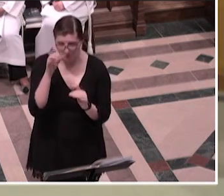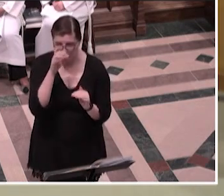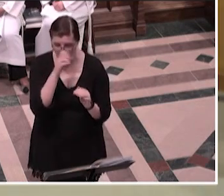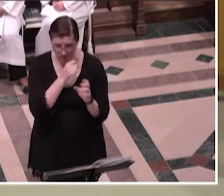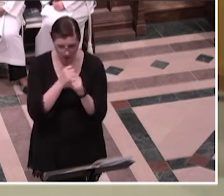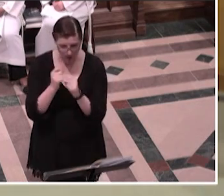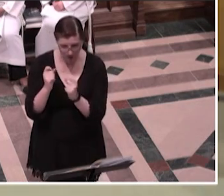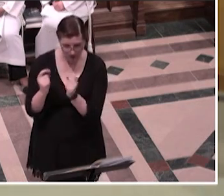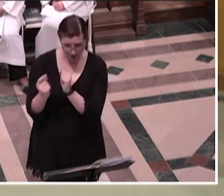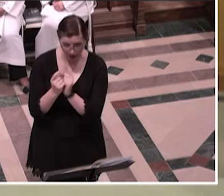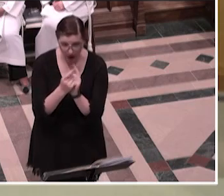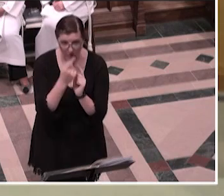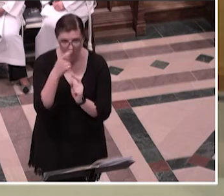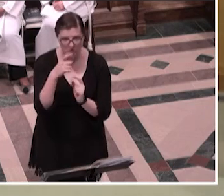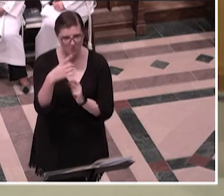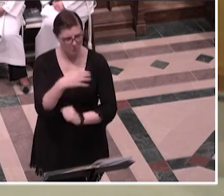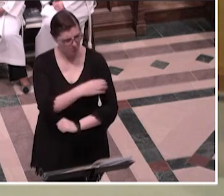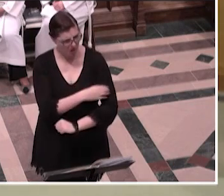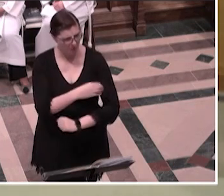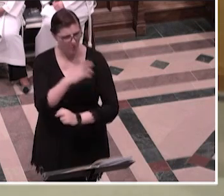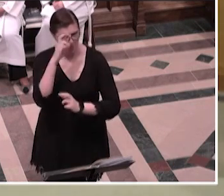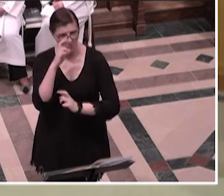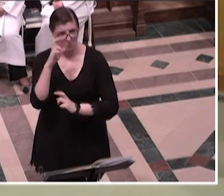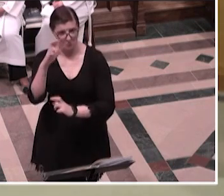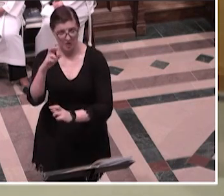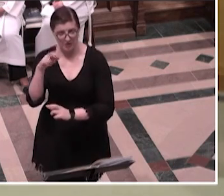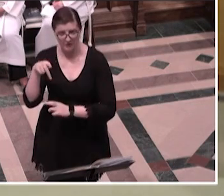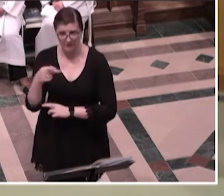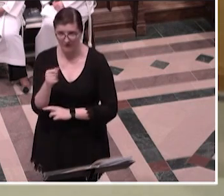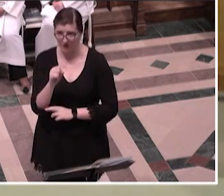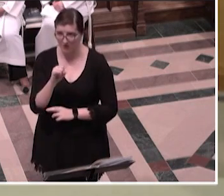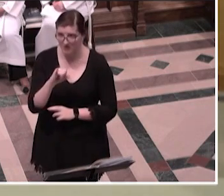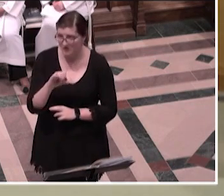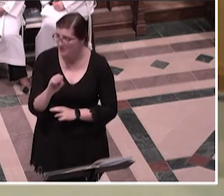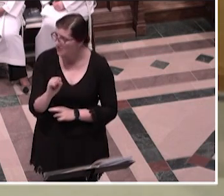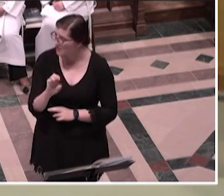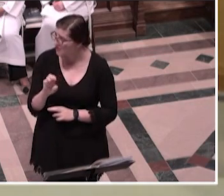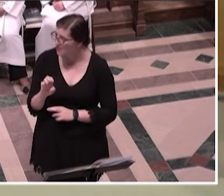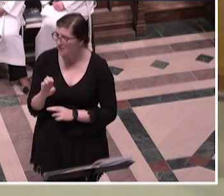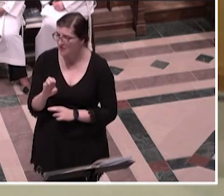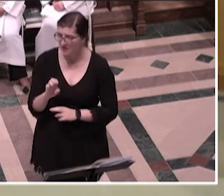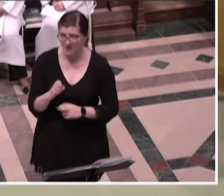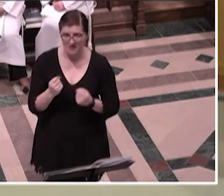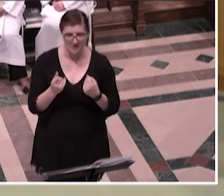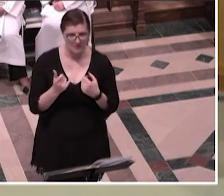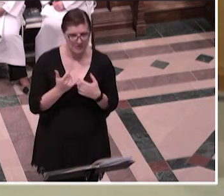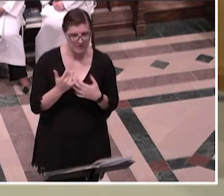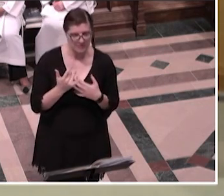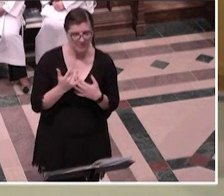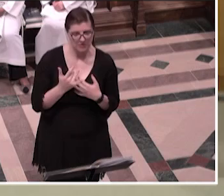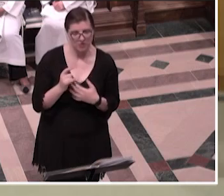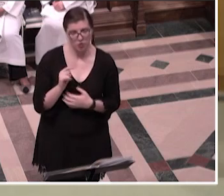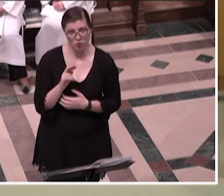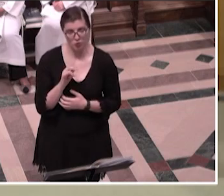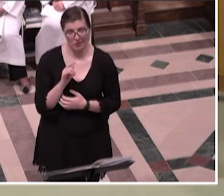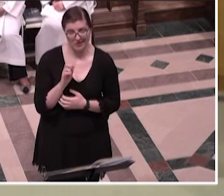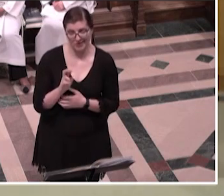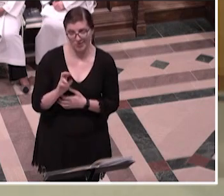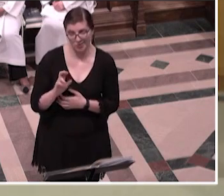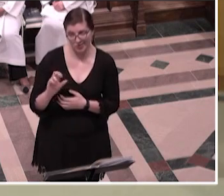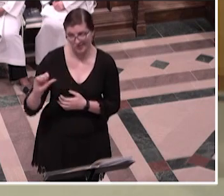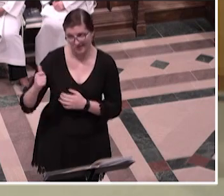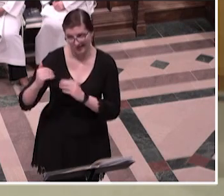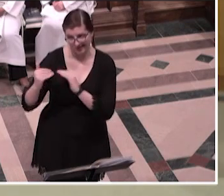a powerful, respected Pharisee? Fearful of being a traitor to his fellow religious